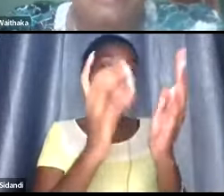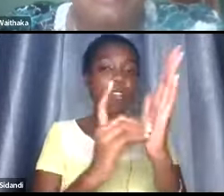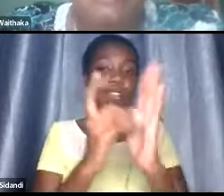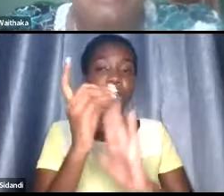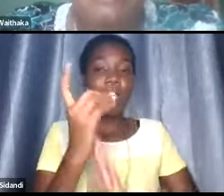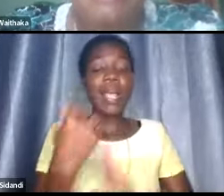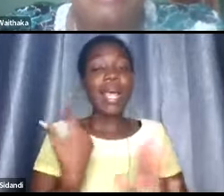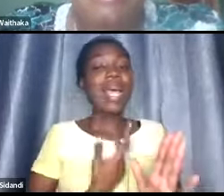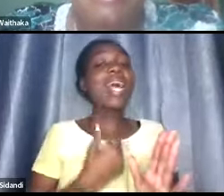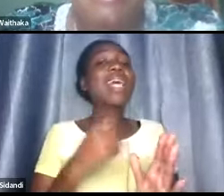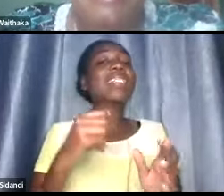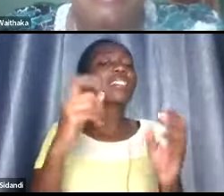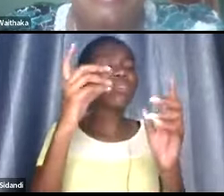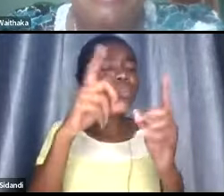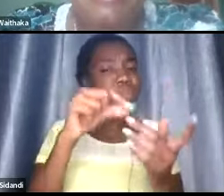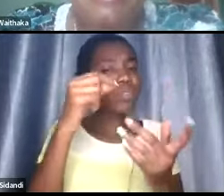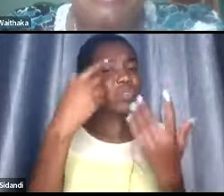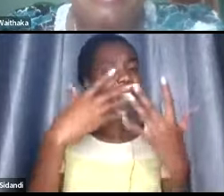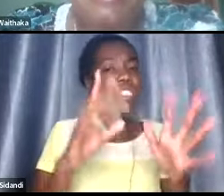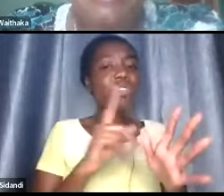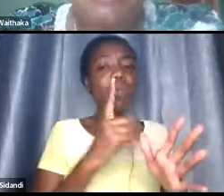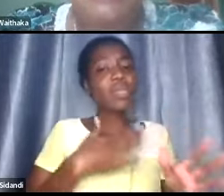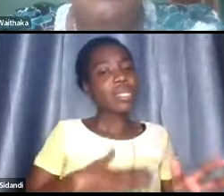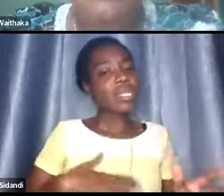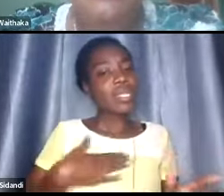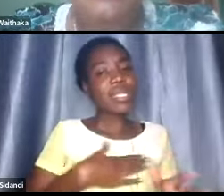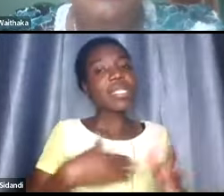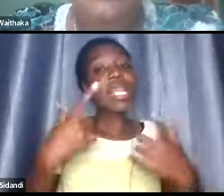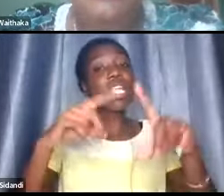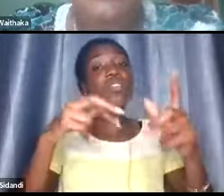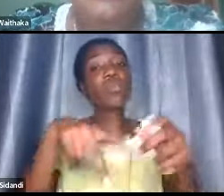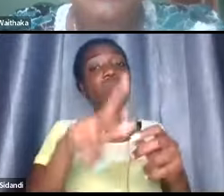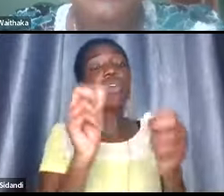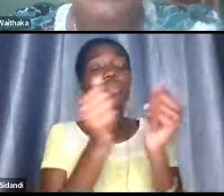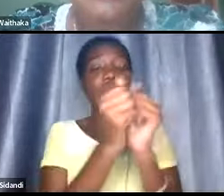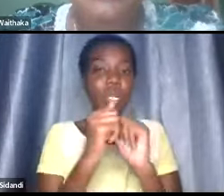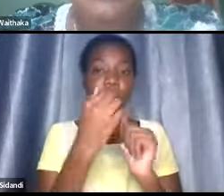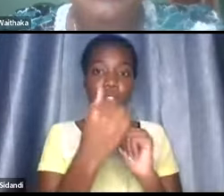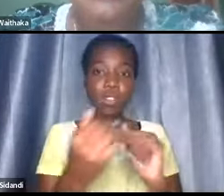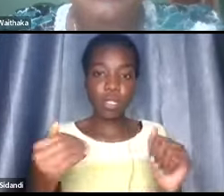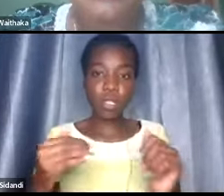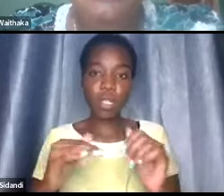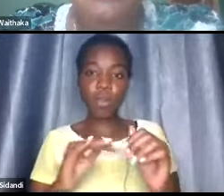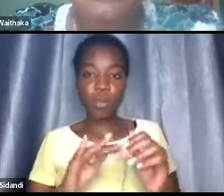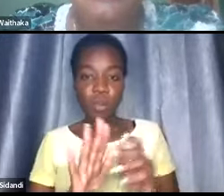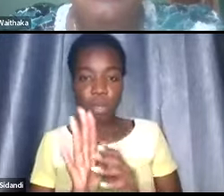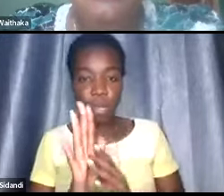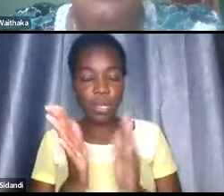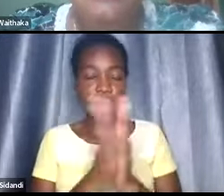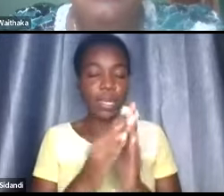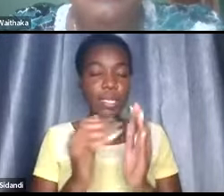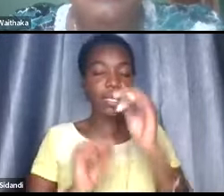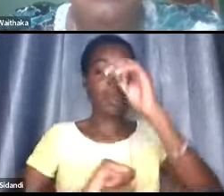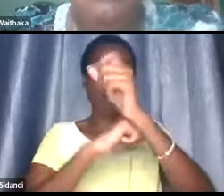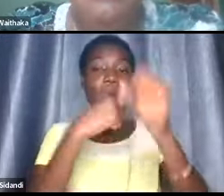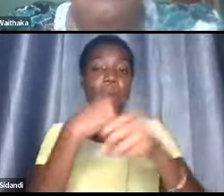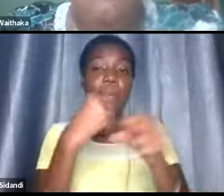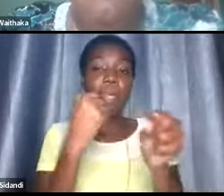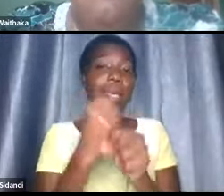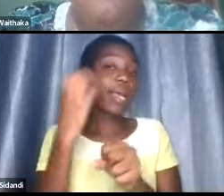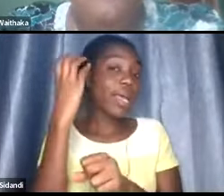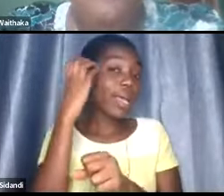7th, let's have your children. Let's walk this journey with them. Let's support them in making the choices, the career choices of